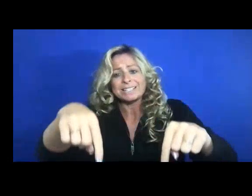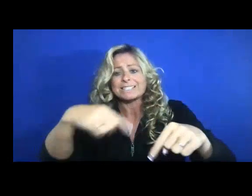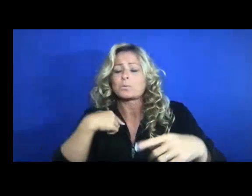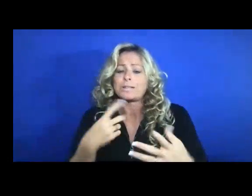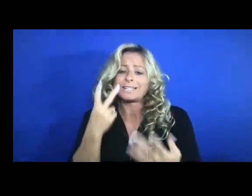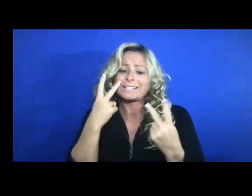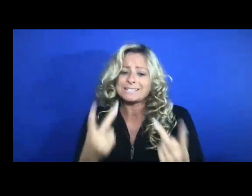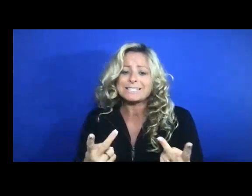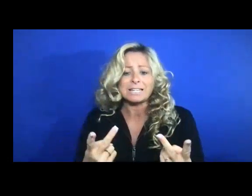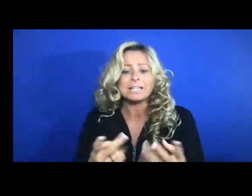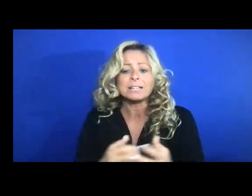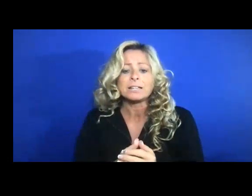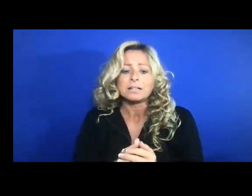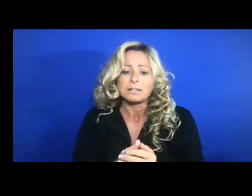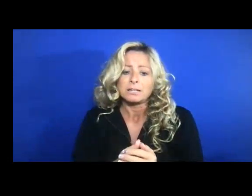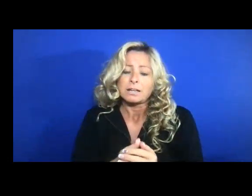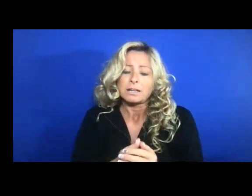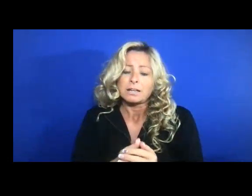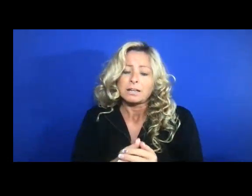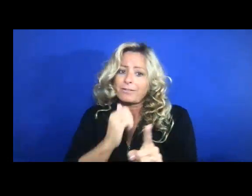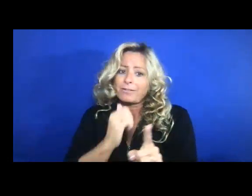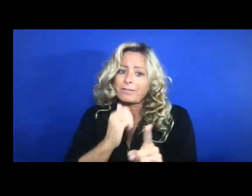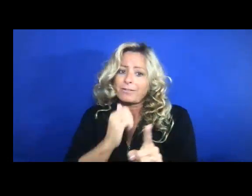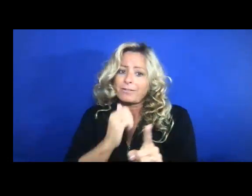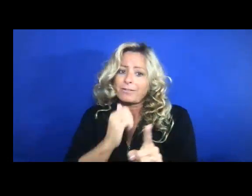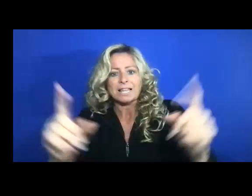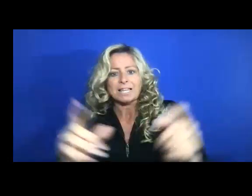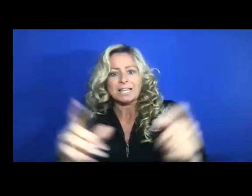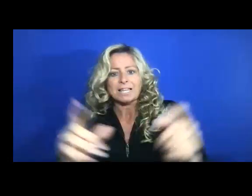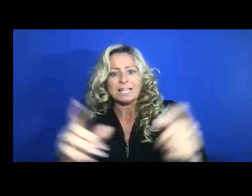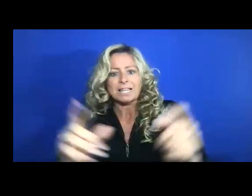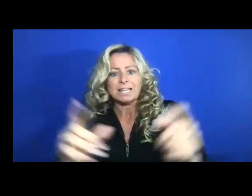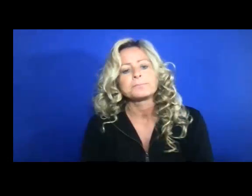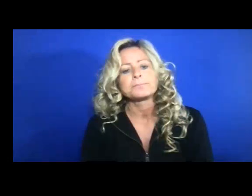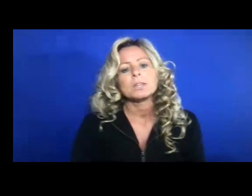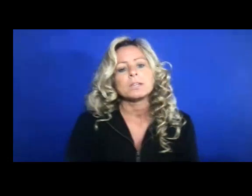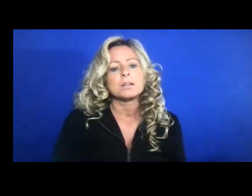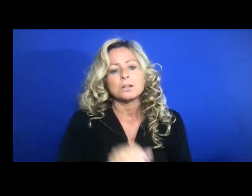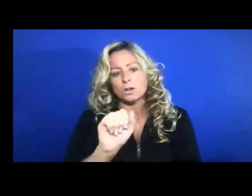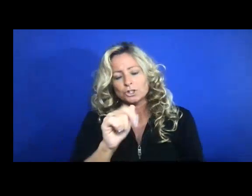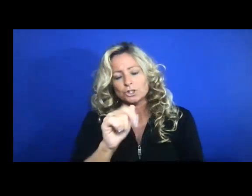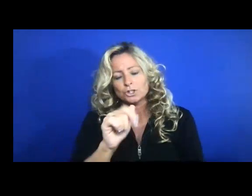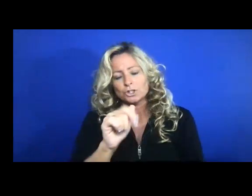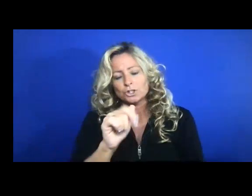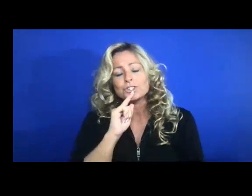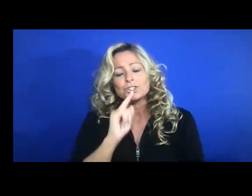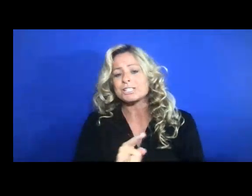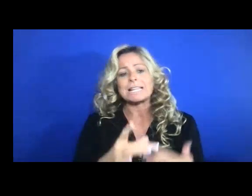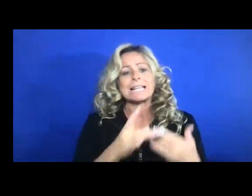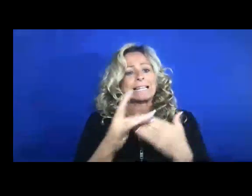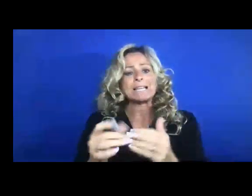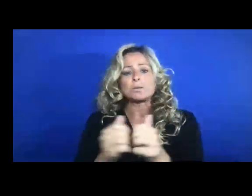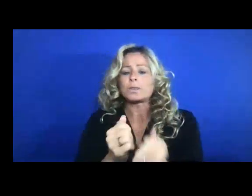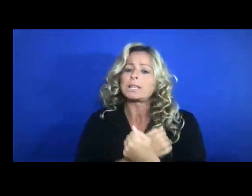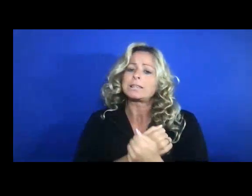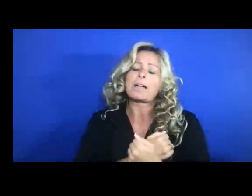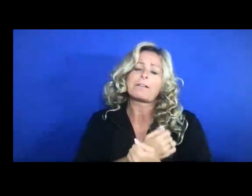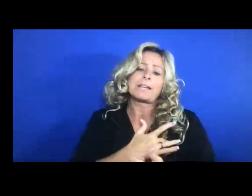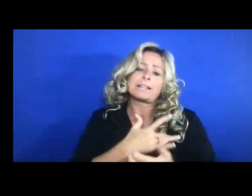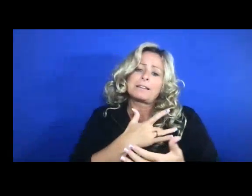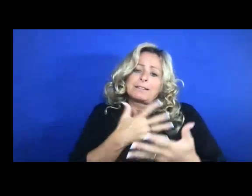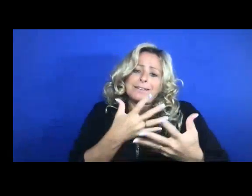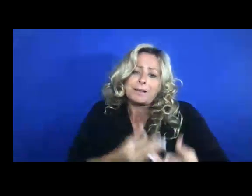that every day. And I would say, from my perspective, just to leave with love and compassion. So I